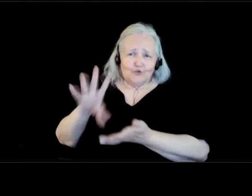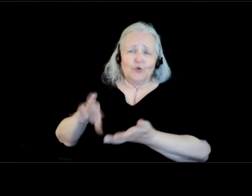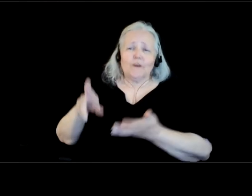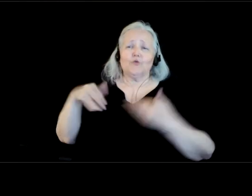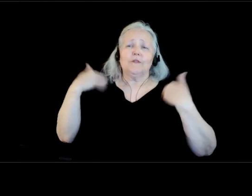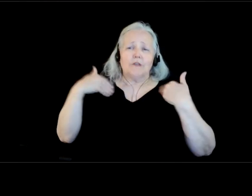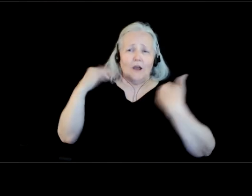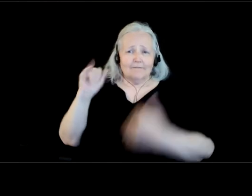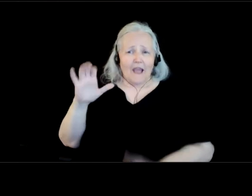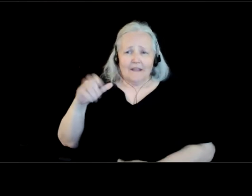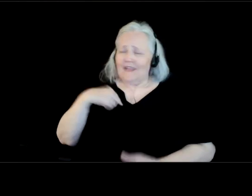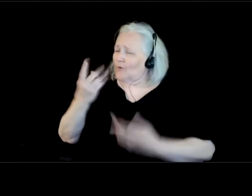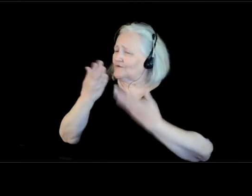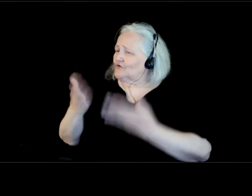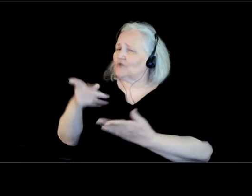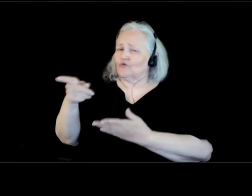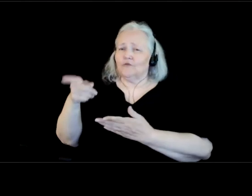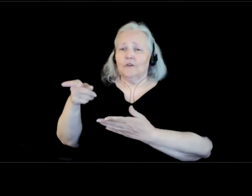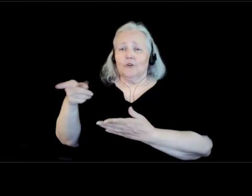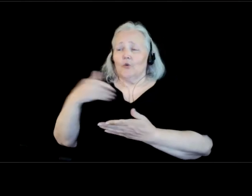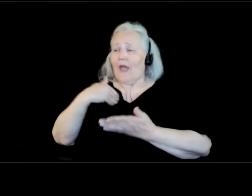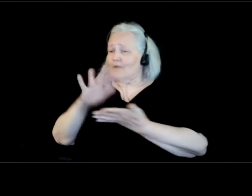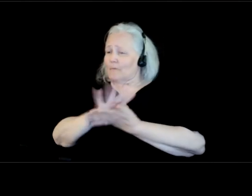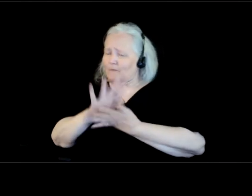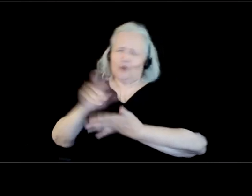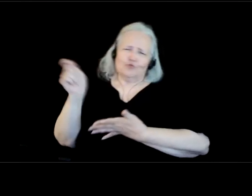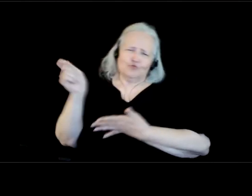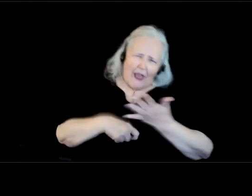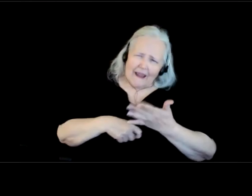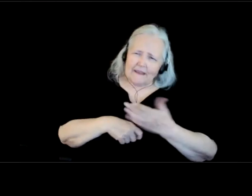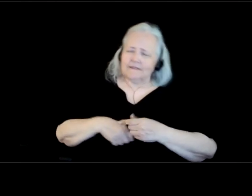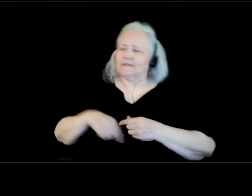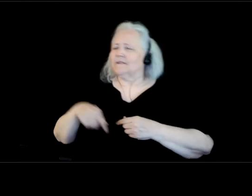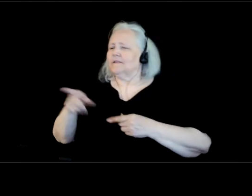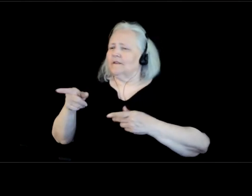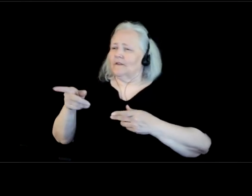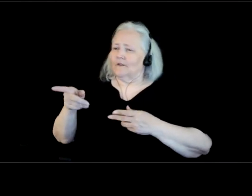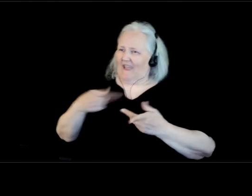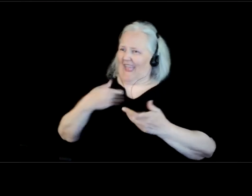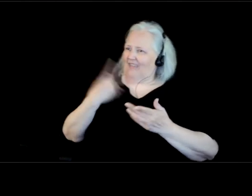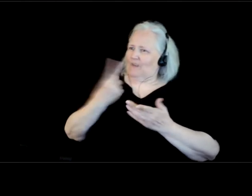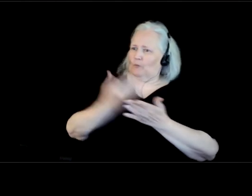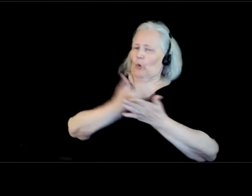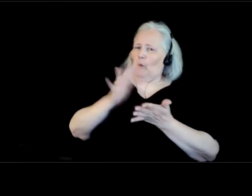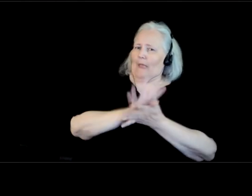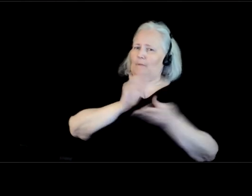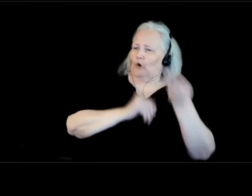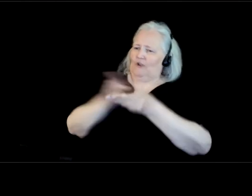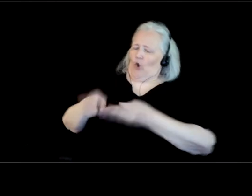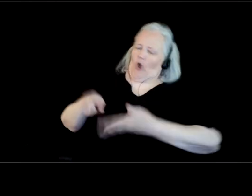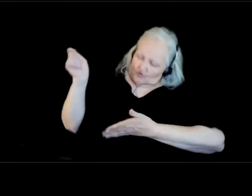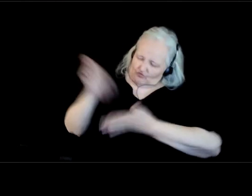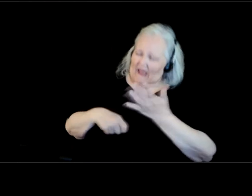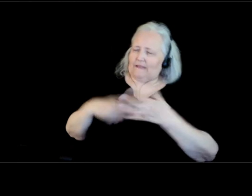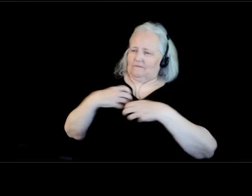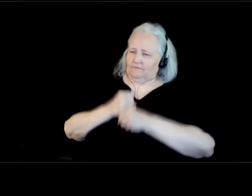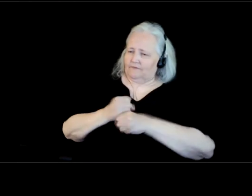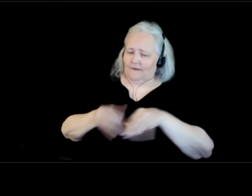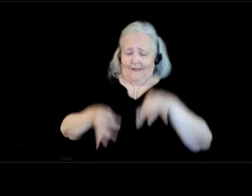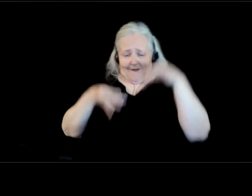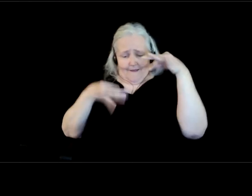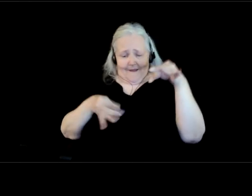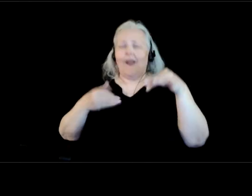it up. Here's the Southner paper was out. Here's a model. Write it up. And then you have a line for all the work you did in,